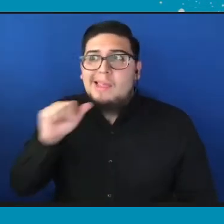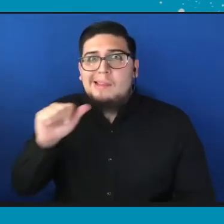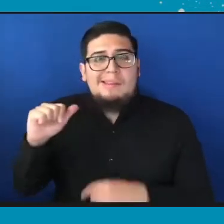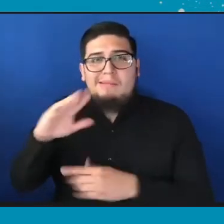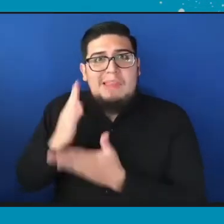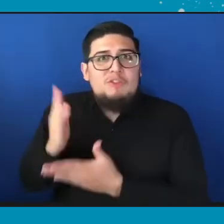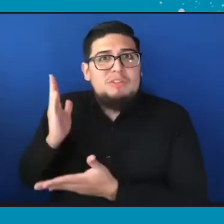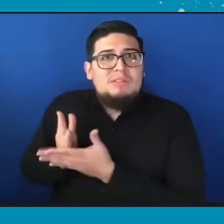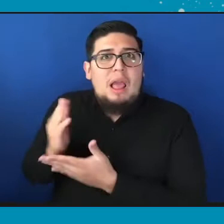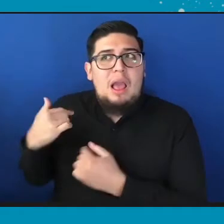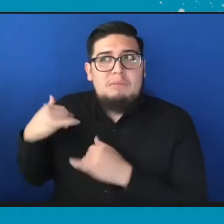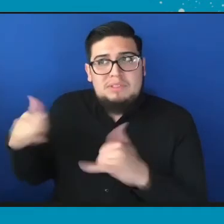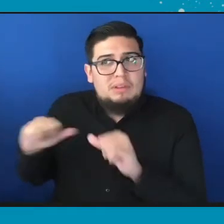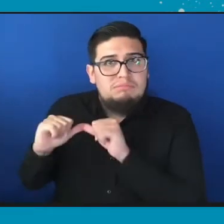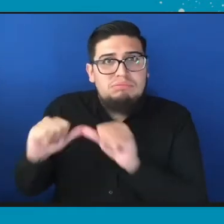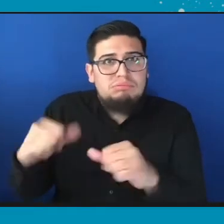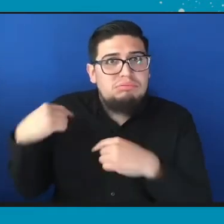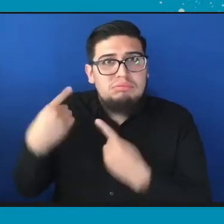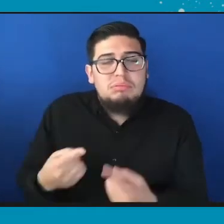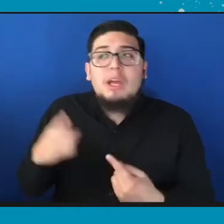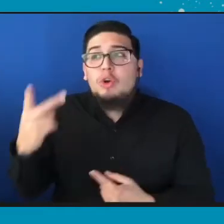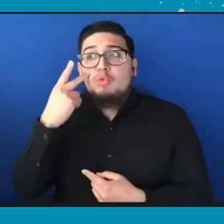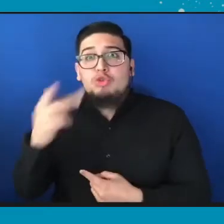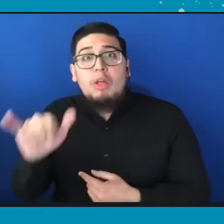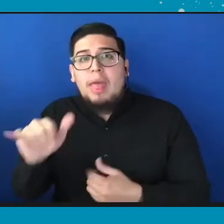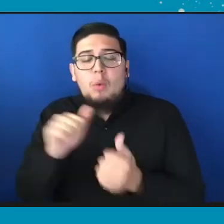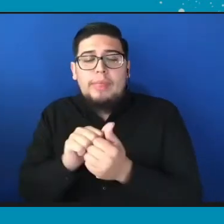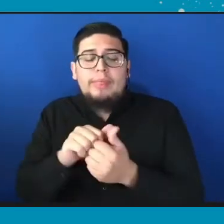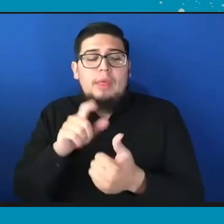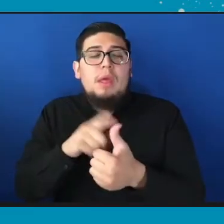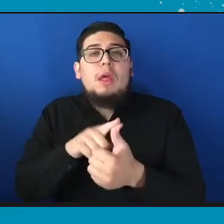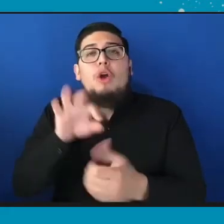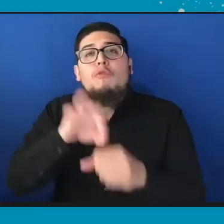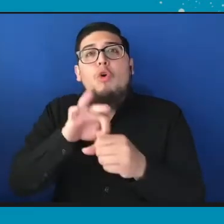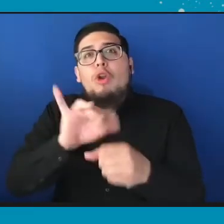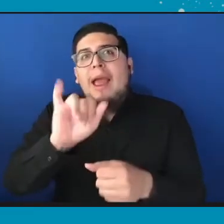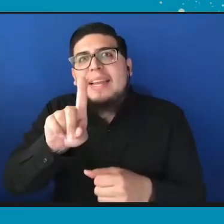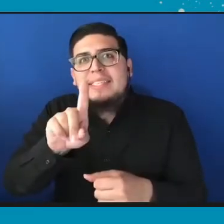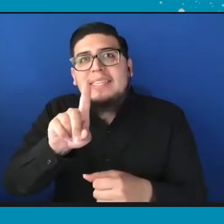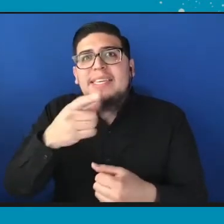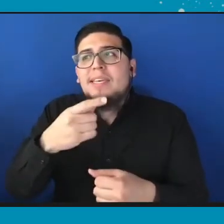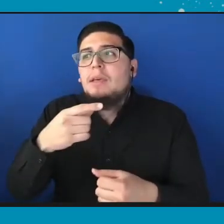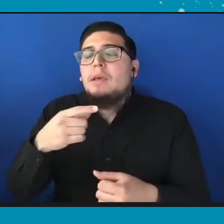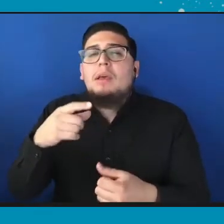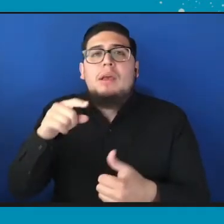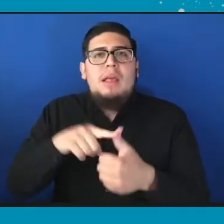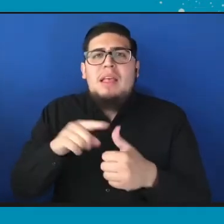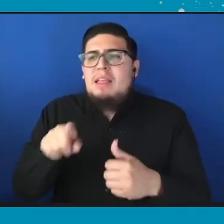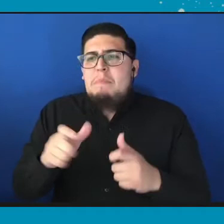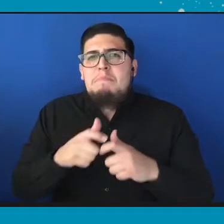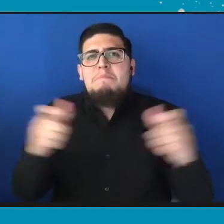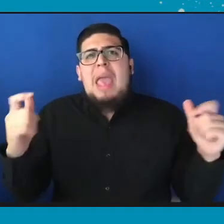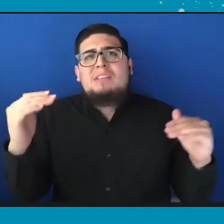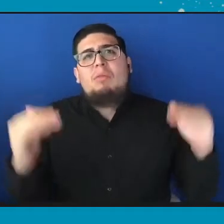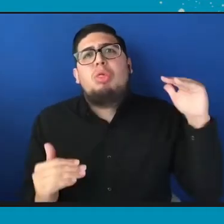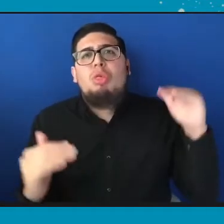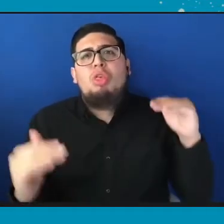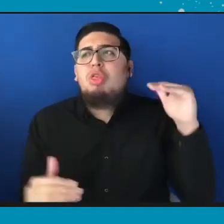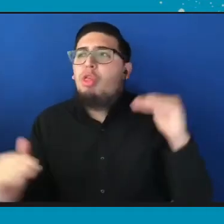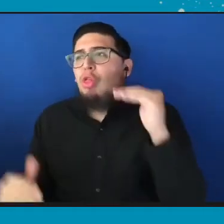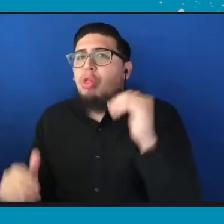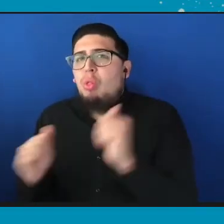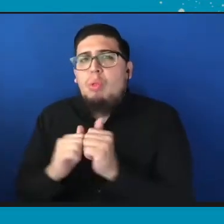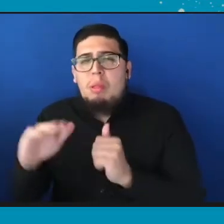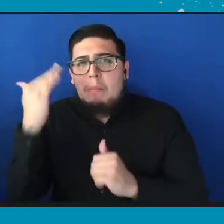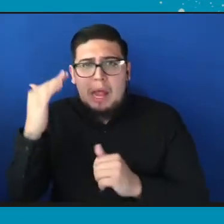We started seeing voter ID, which has massive disparities or causes massive disparities